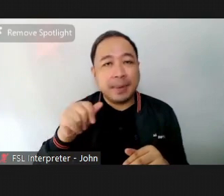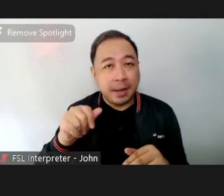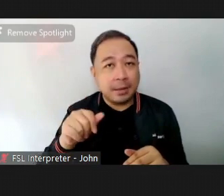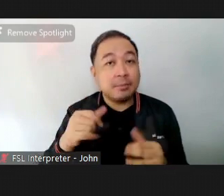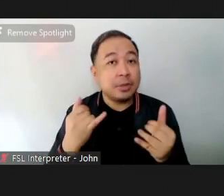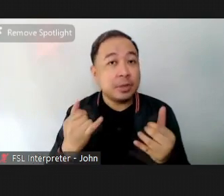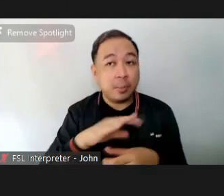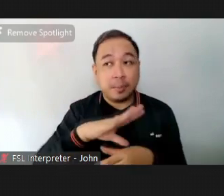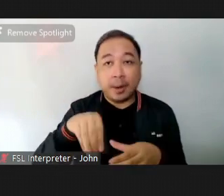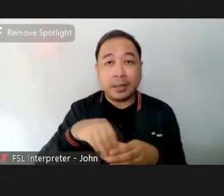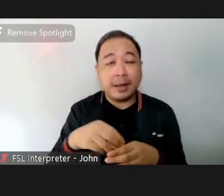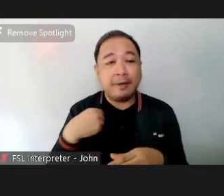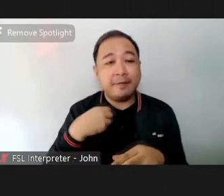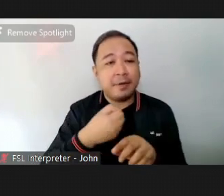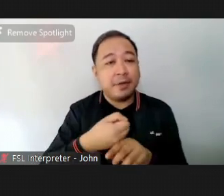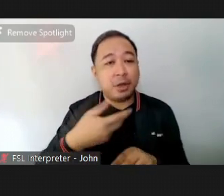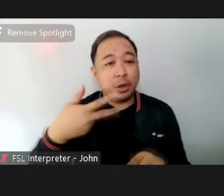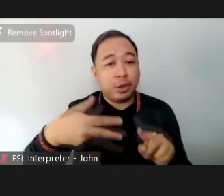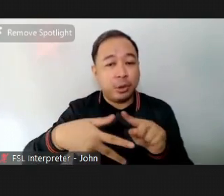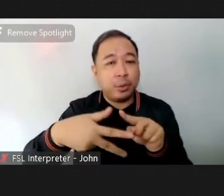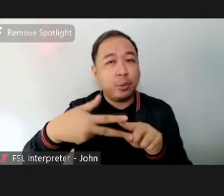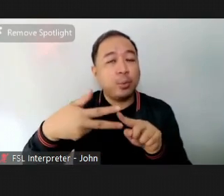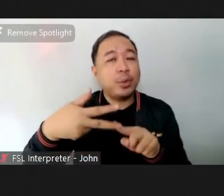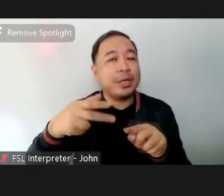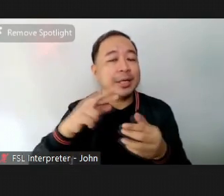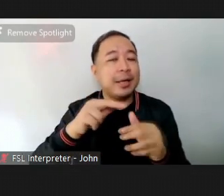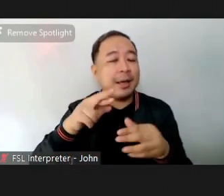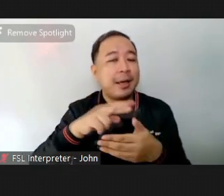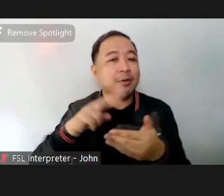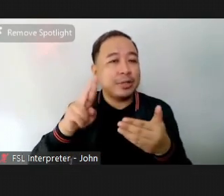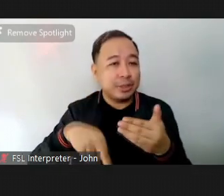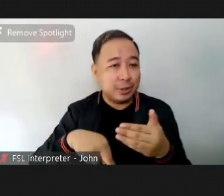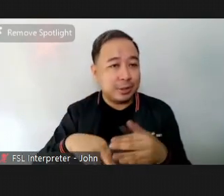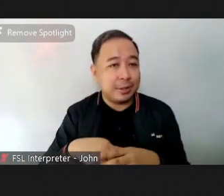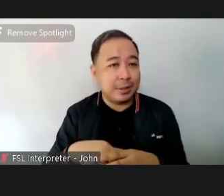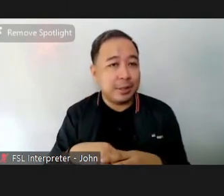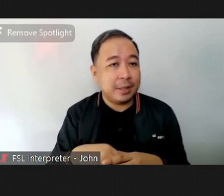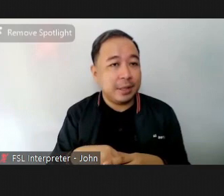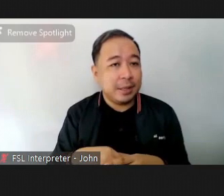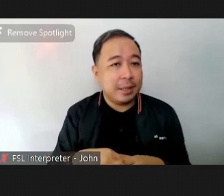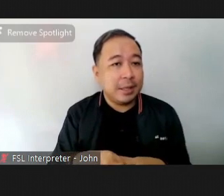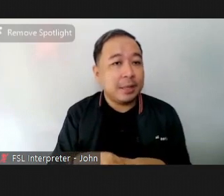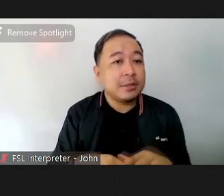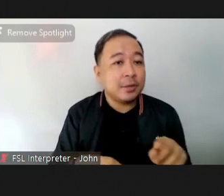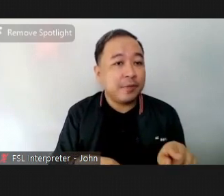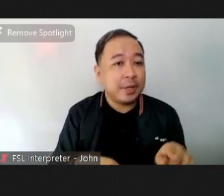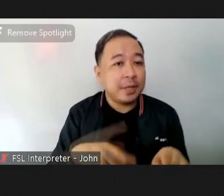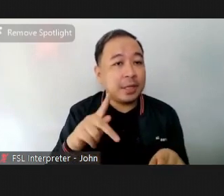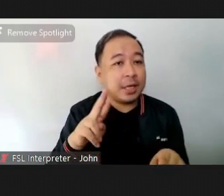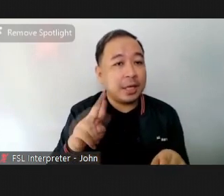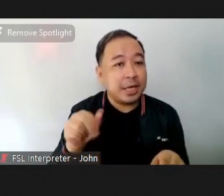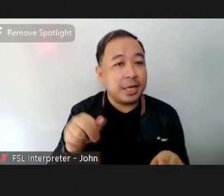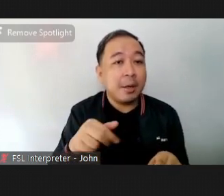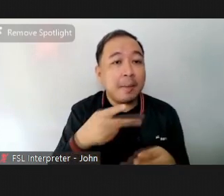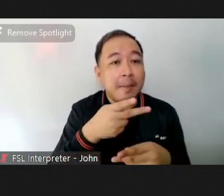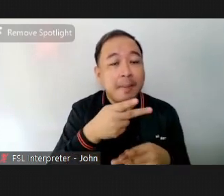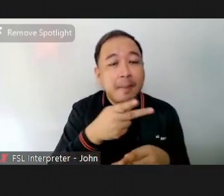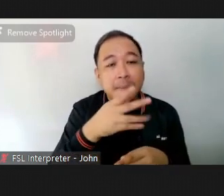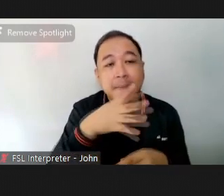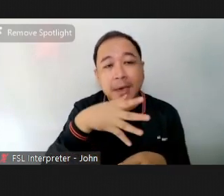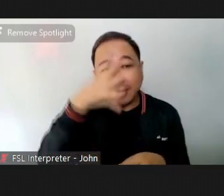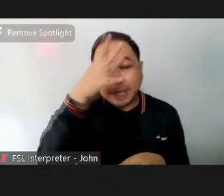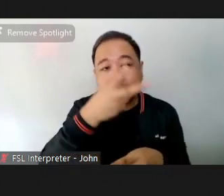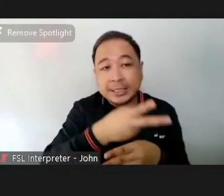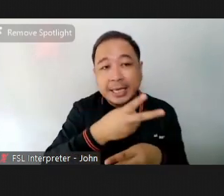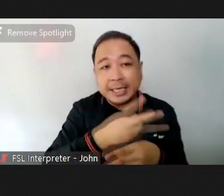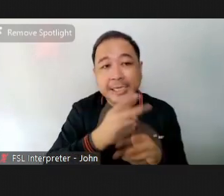meron po tayong tatlong key result areas. First will be the KRA1, wherein the parents and caregivers are aware of